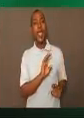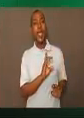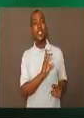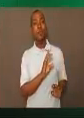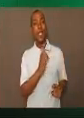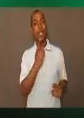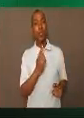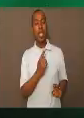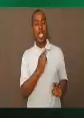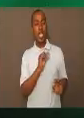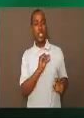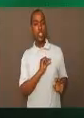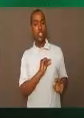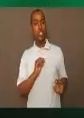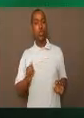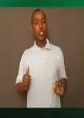the tricuspid.